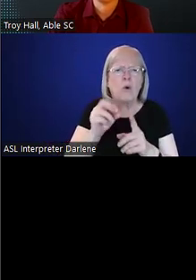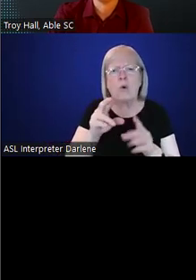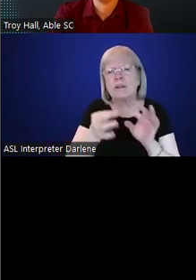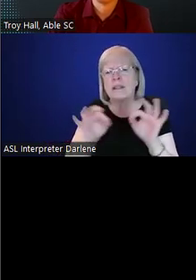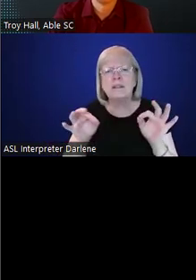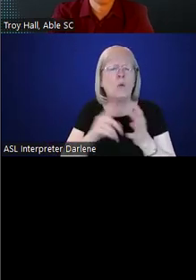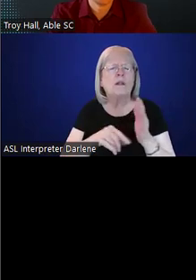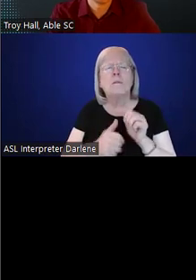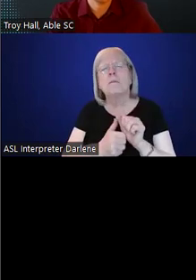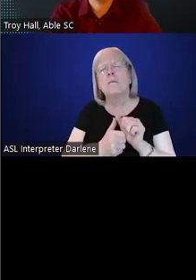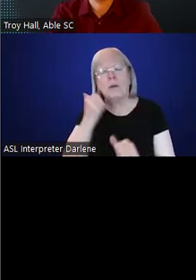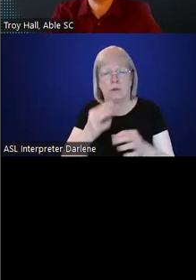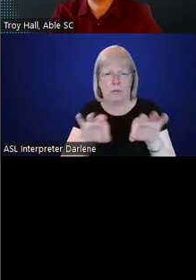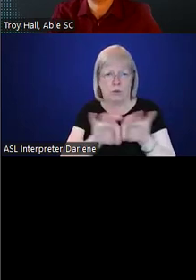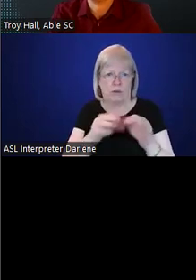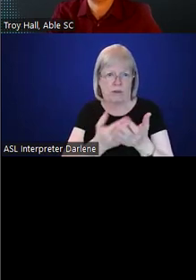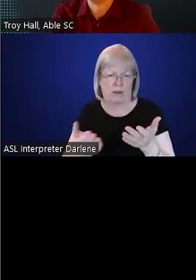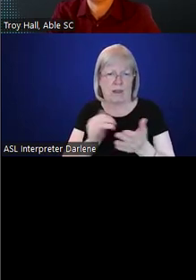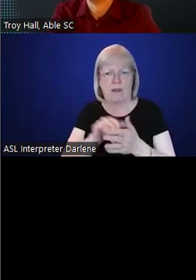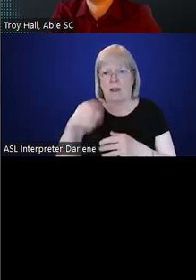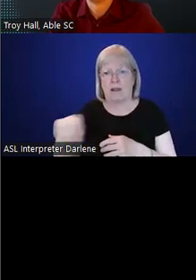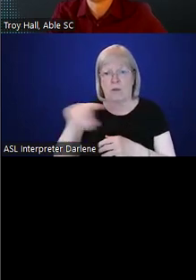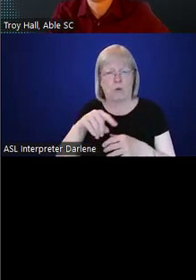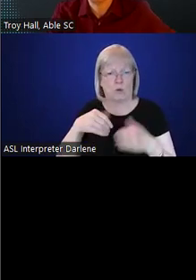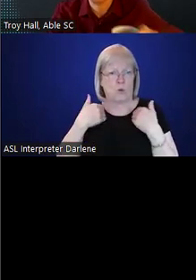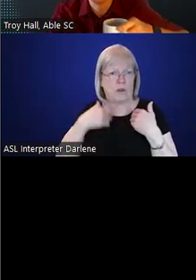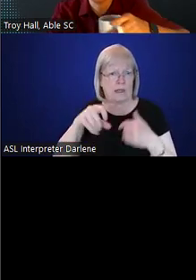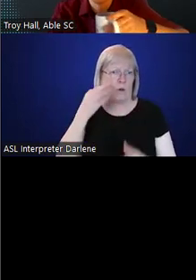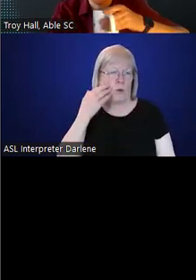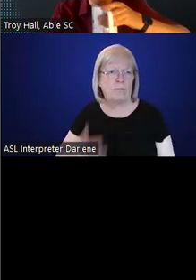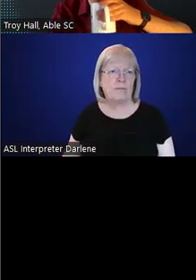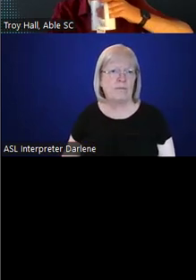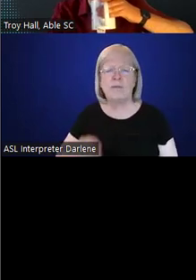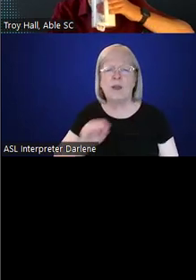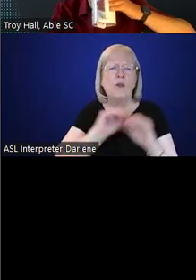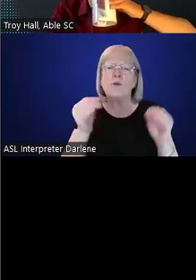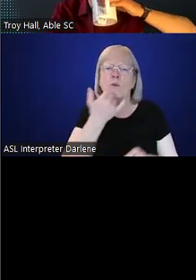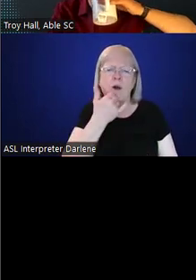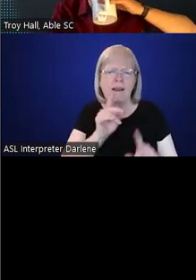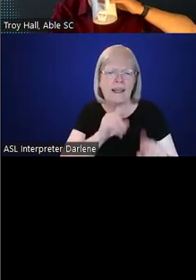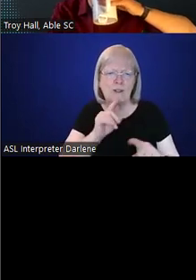is the most important thing that they need to know? No wrong answers.